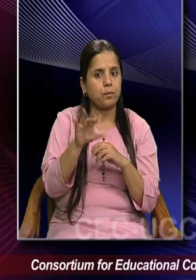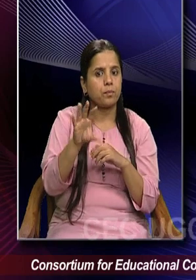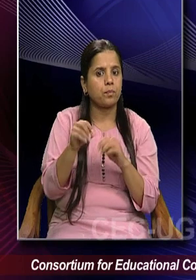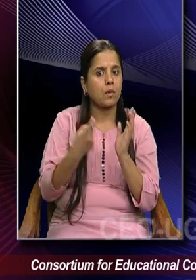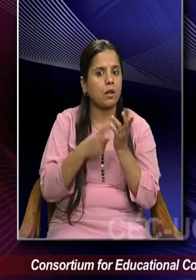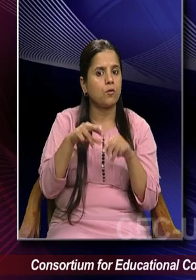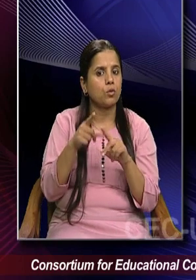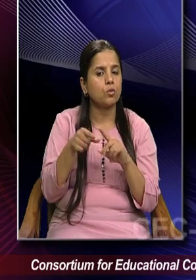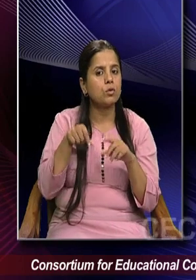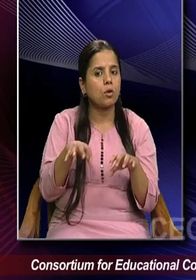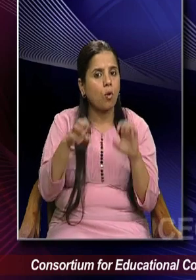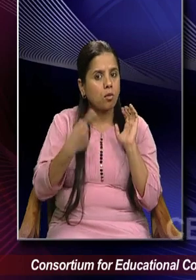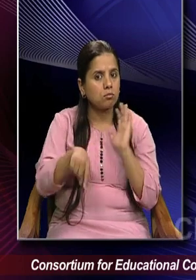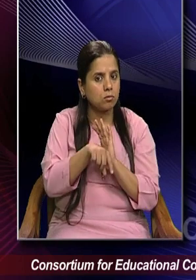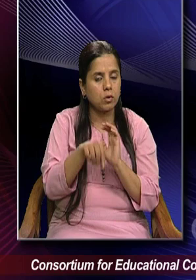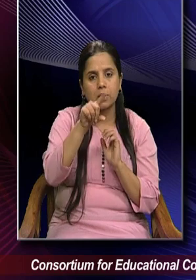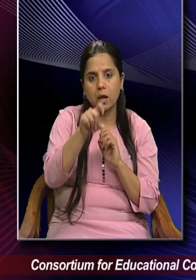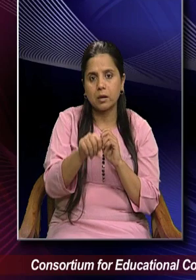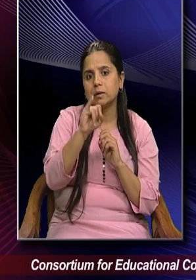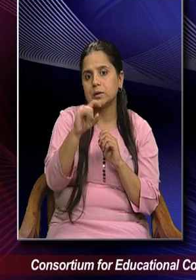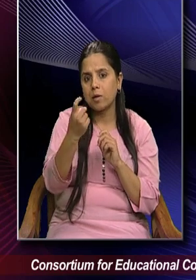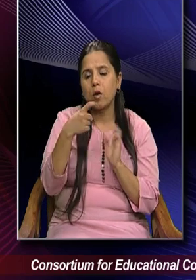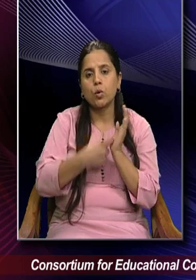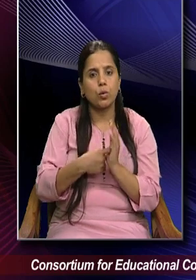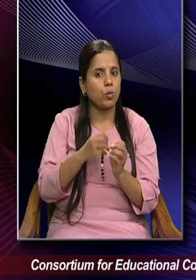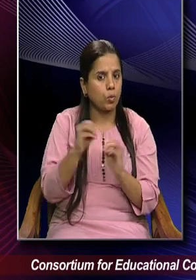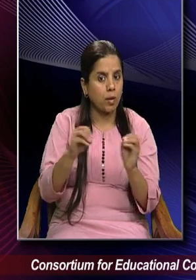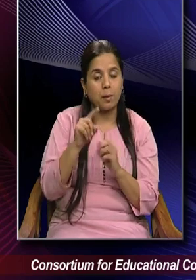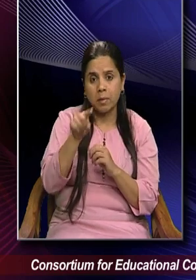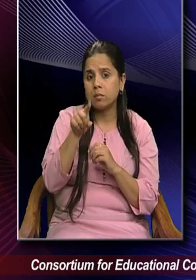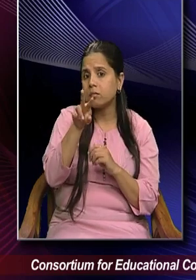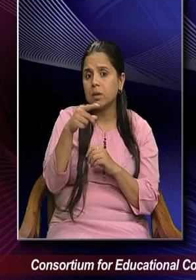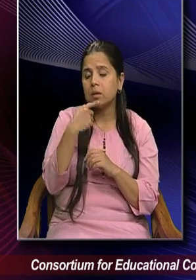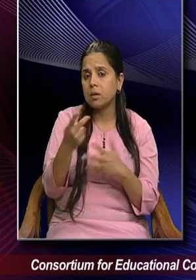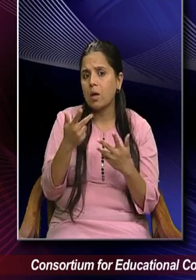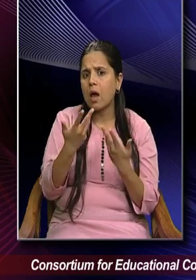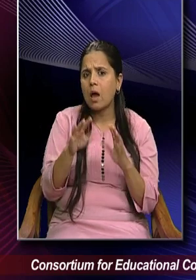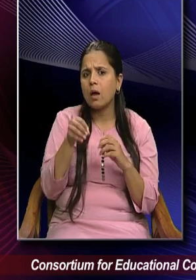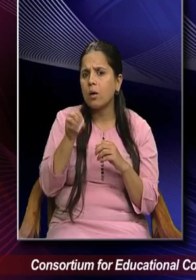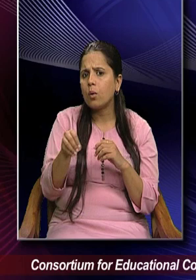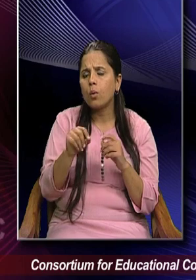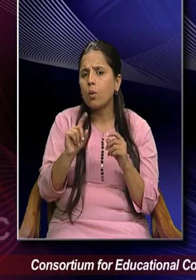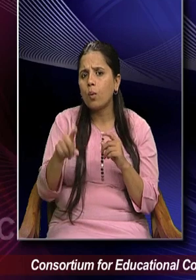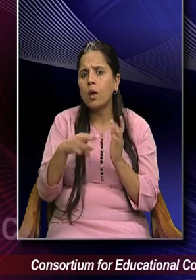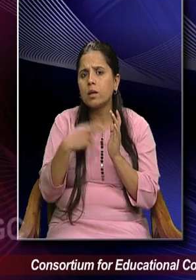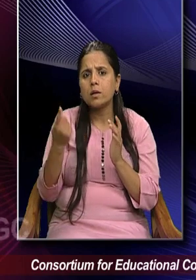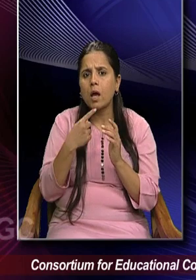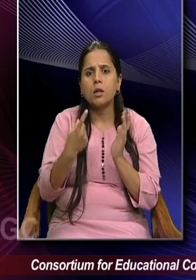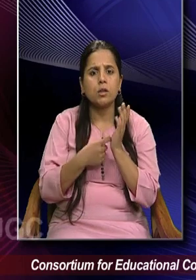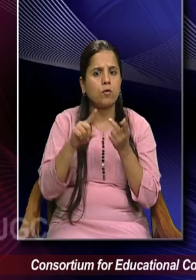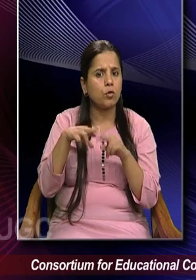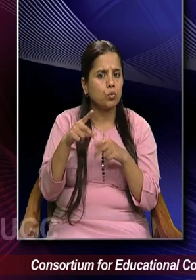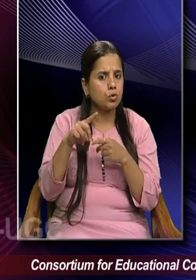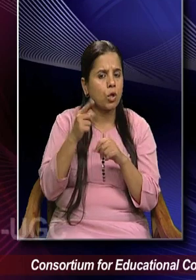Refugee Convention or its 1967 Protocol. That means there is no specific national refugee law in